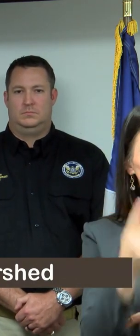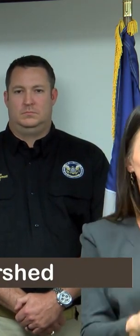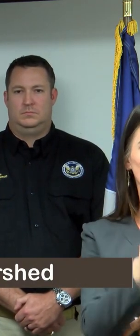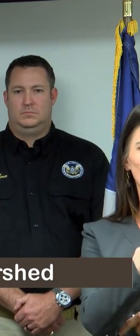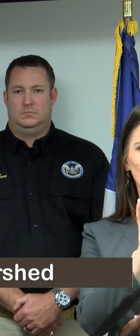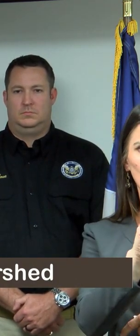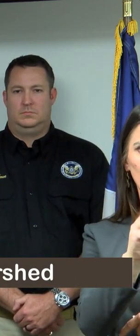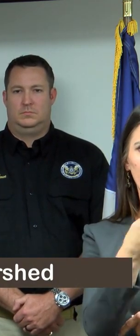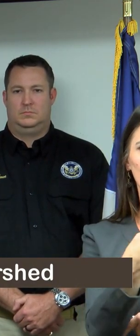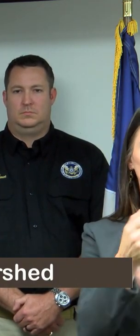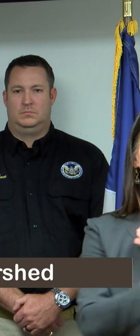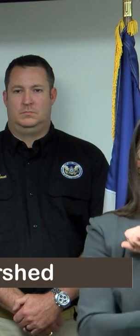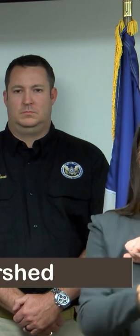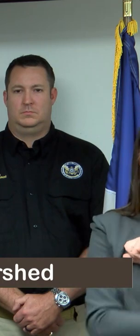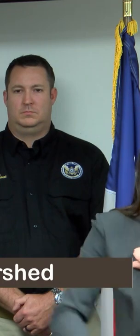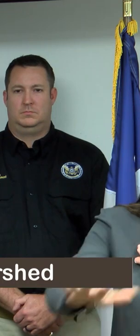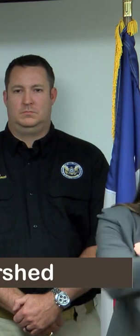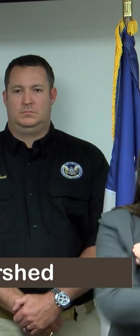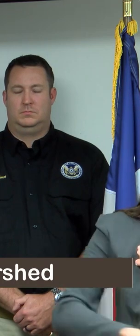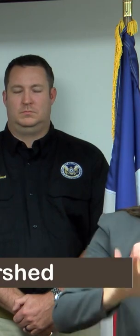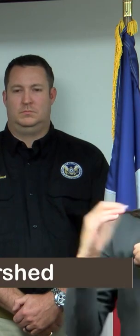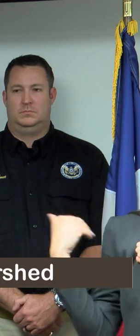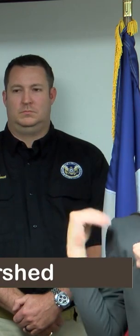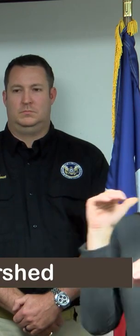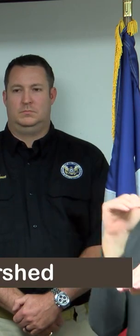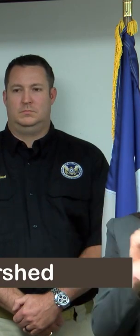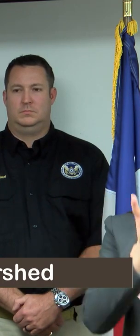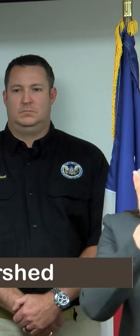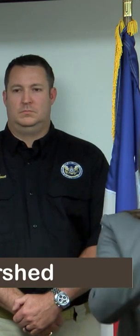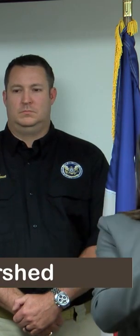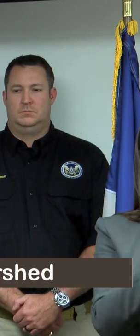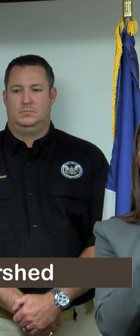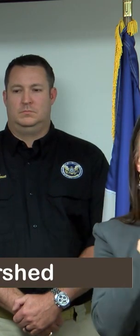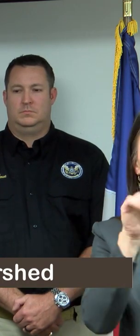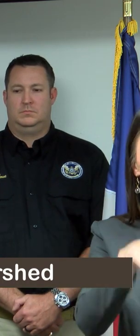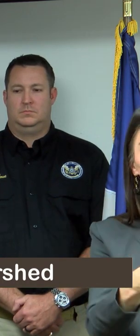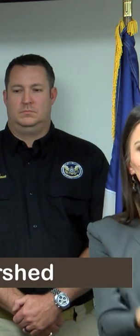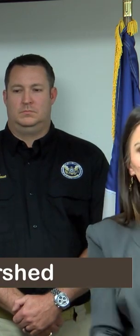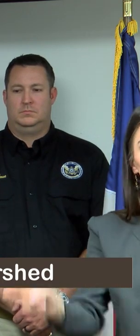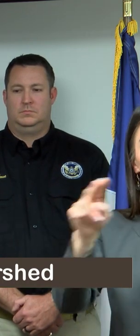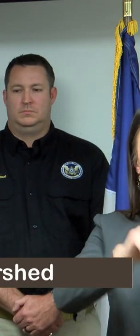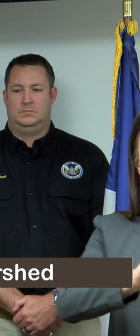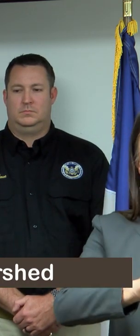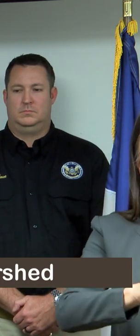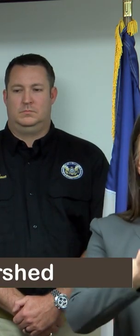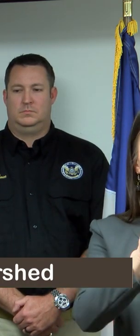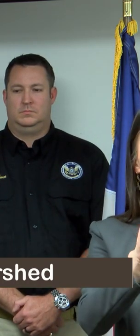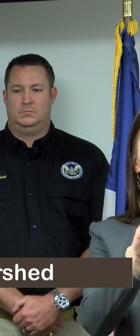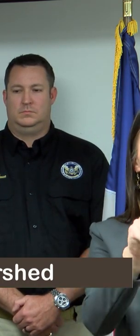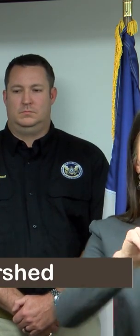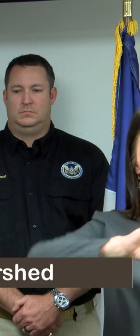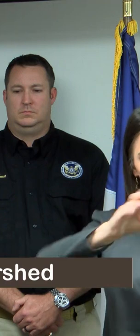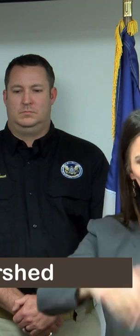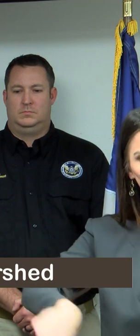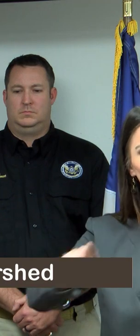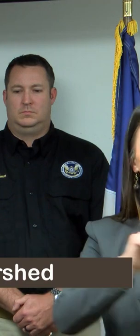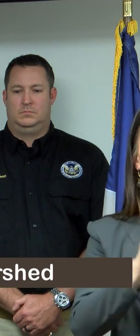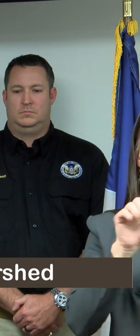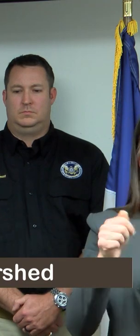in the overnight hours. This rainfall caused additional rises on our local creeks and bayous, but conditions are